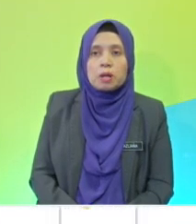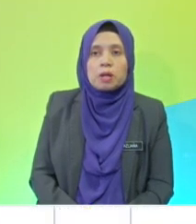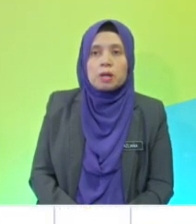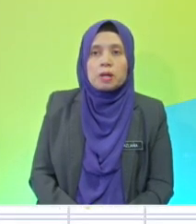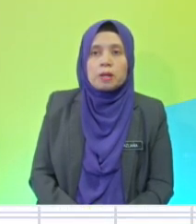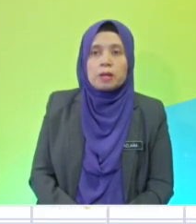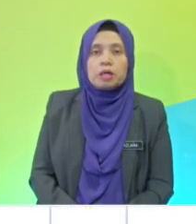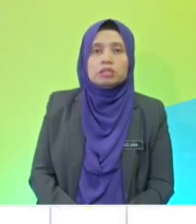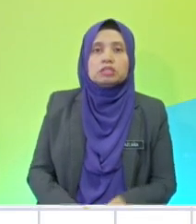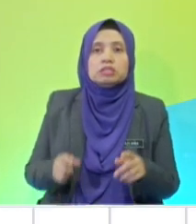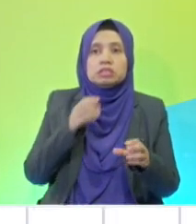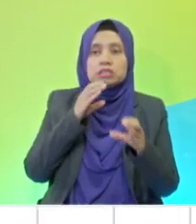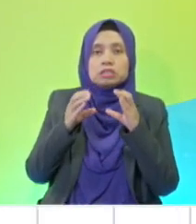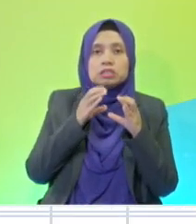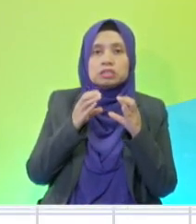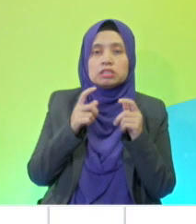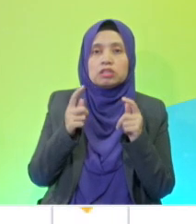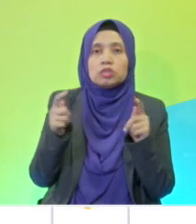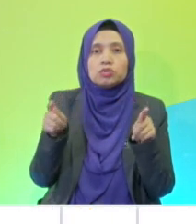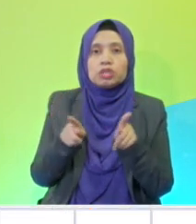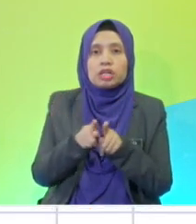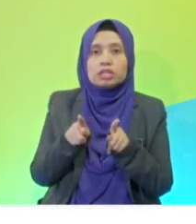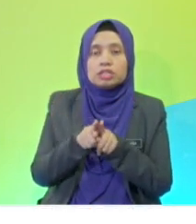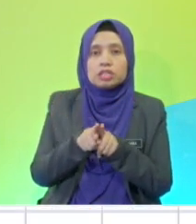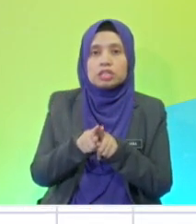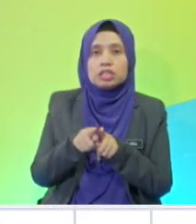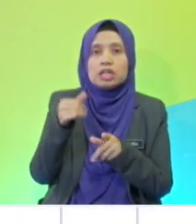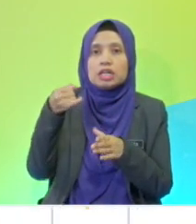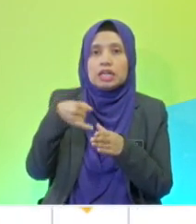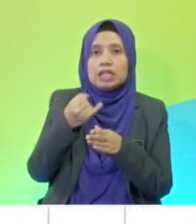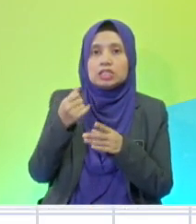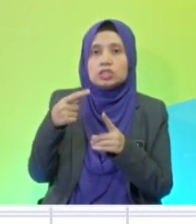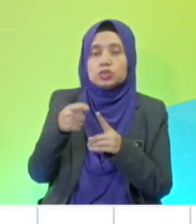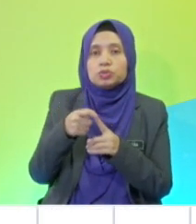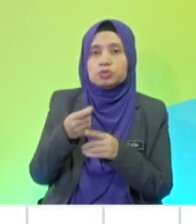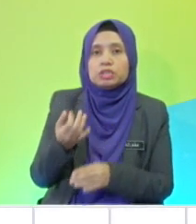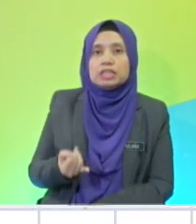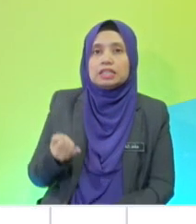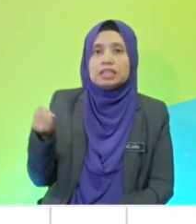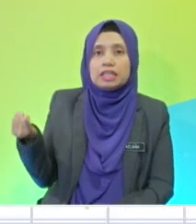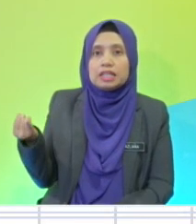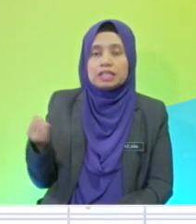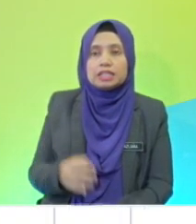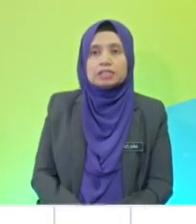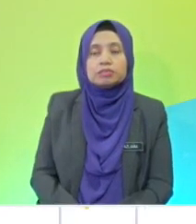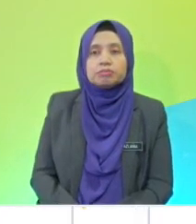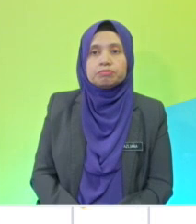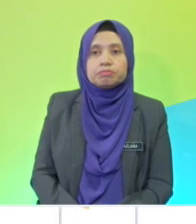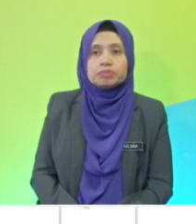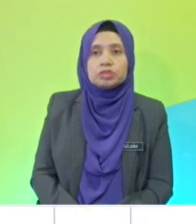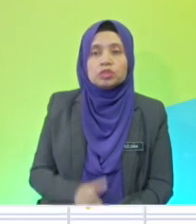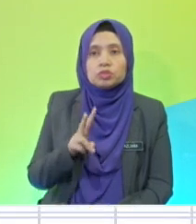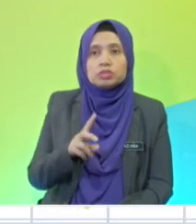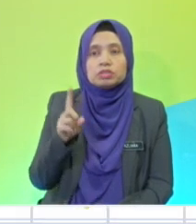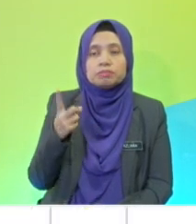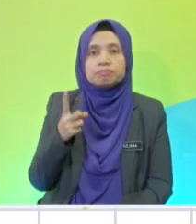Talk together in 2 things. Okay, they will talk together and write 2 things. Yeah, about 2 things only.